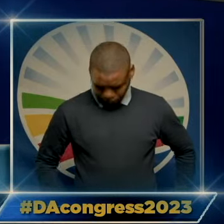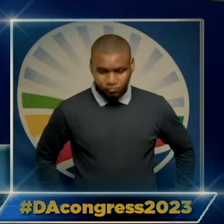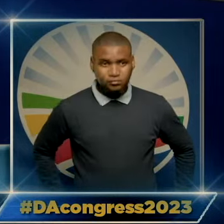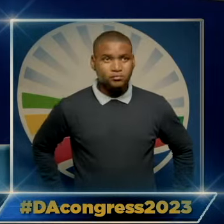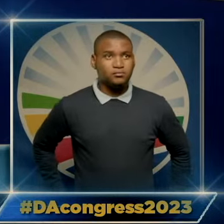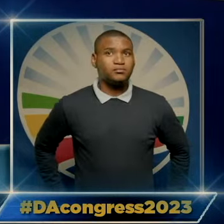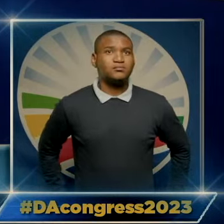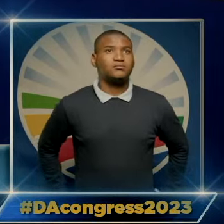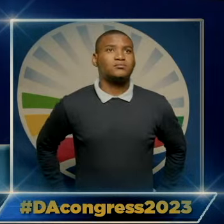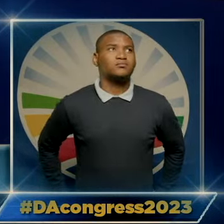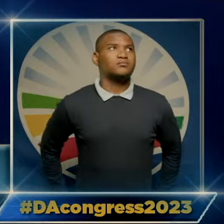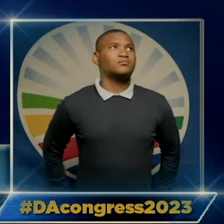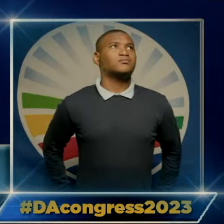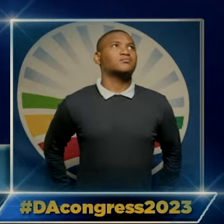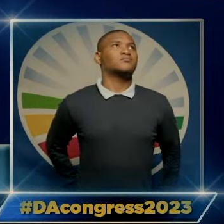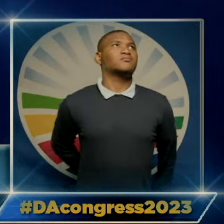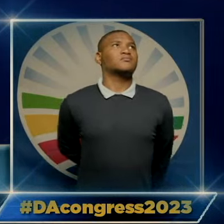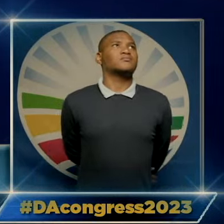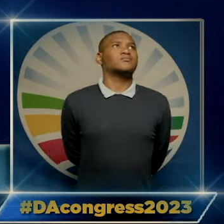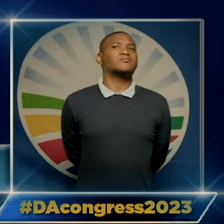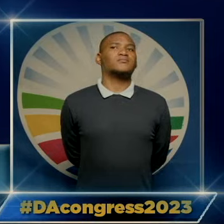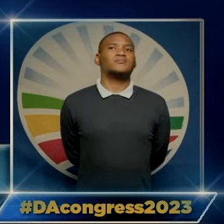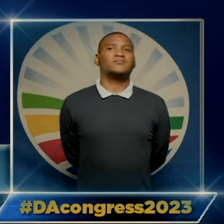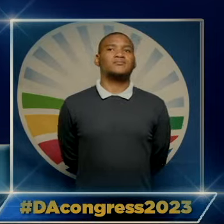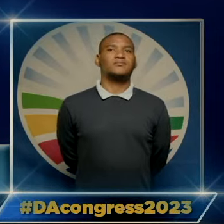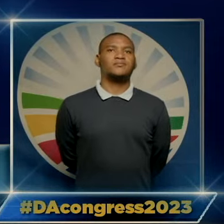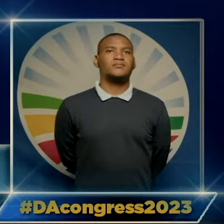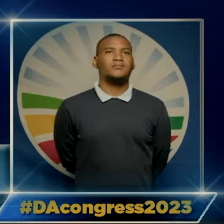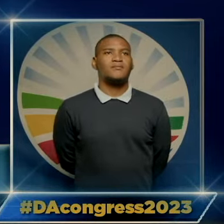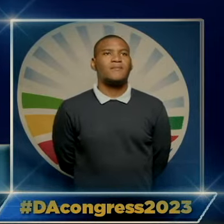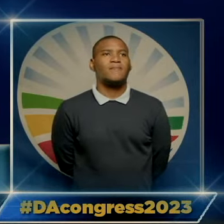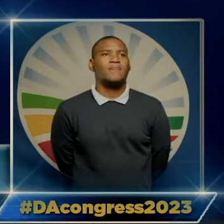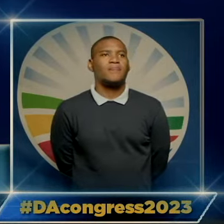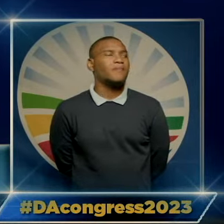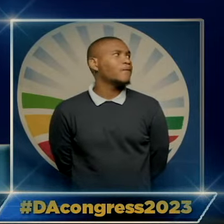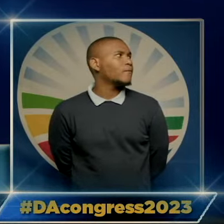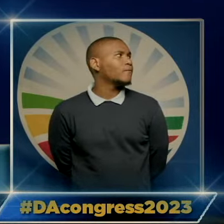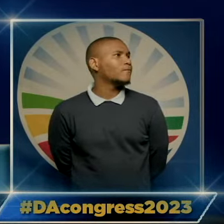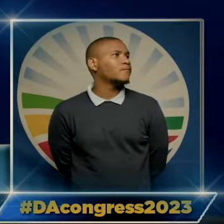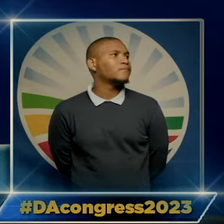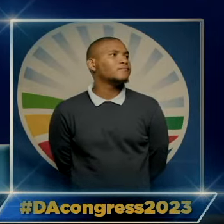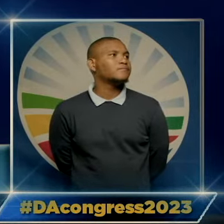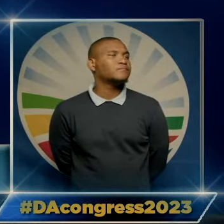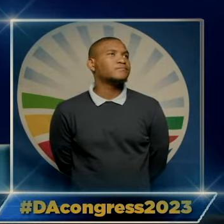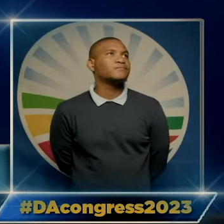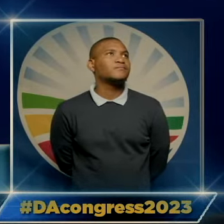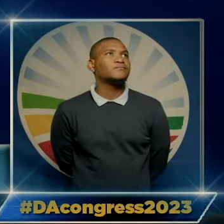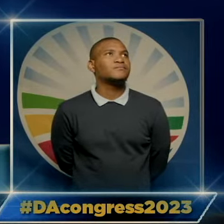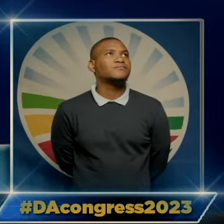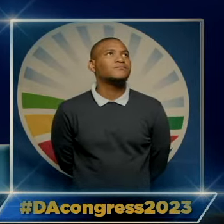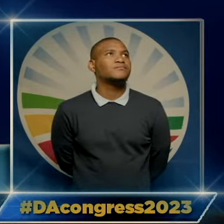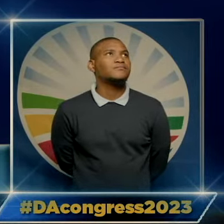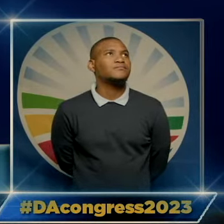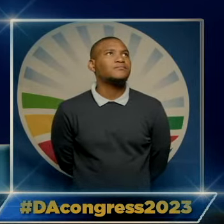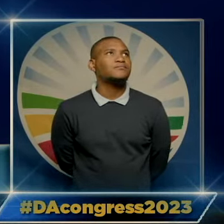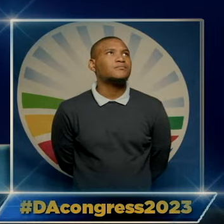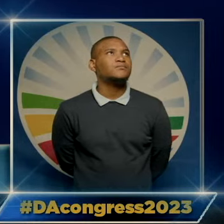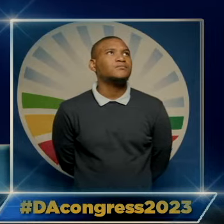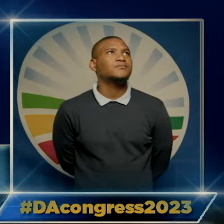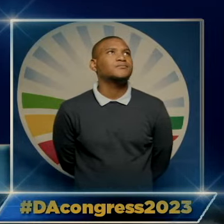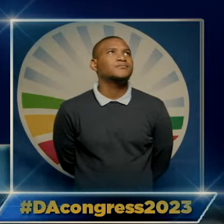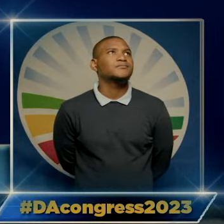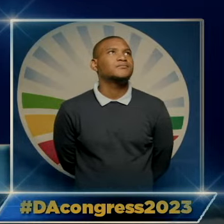young people and youth mean to you in terms of the DA? Yes. No, Rigan, I think what's important is taking from what Sylvia